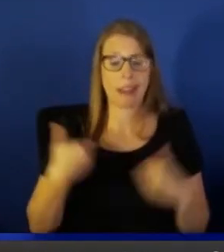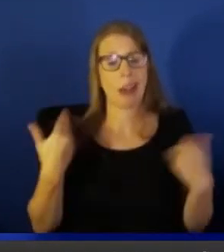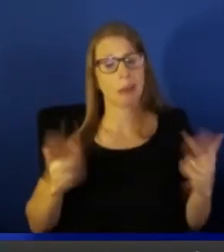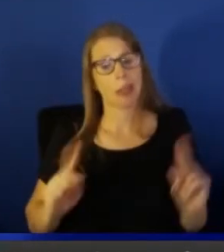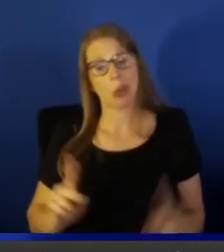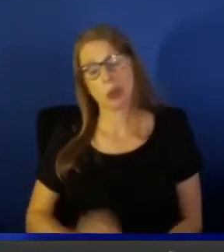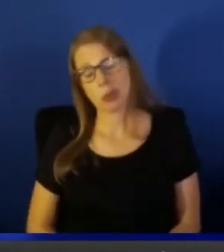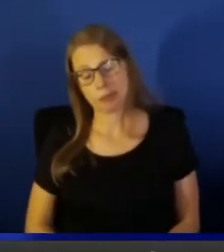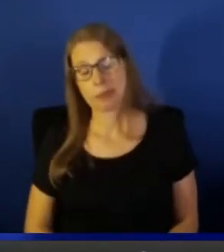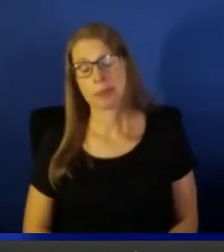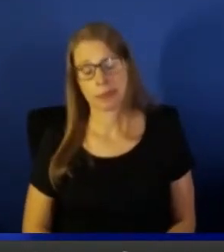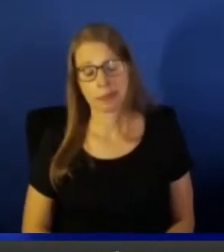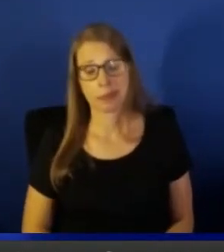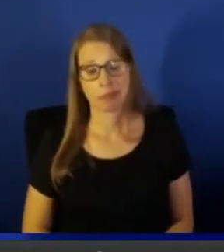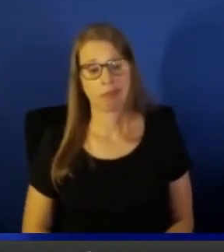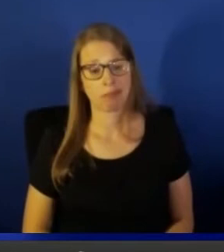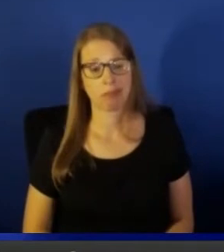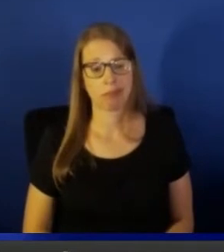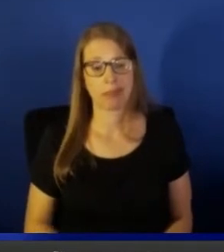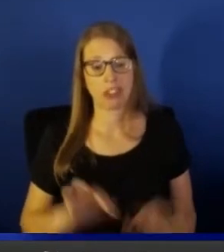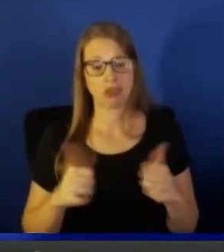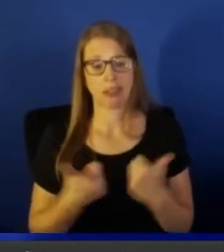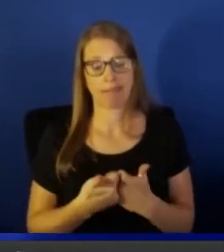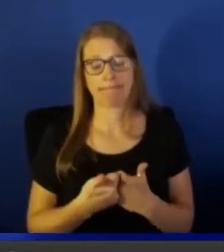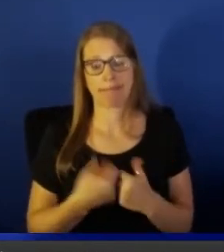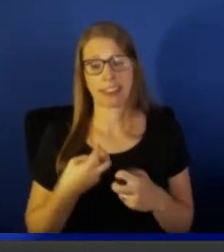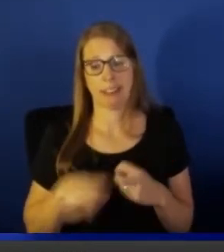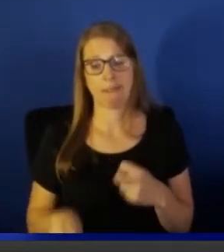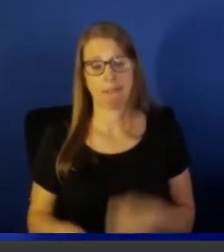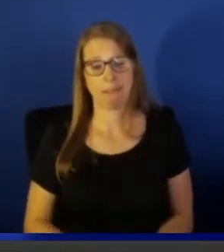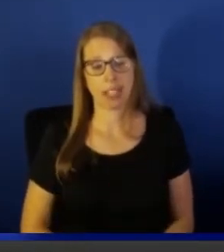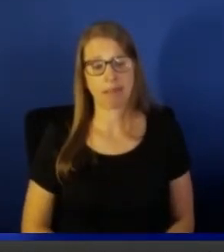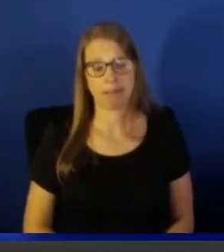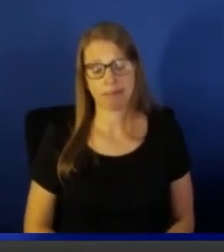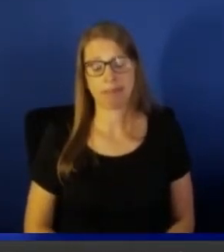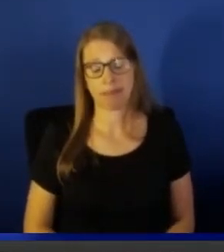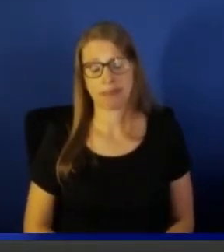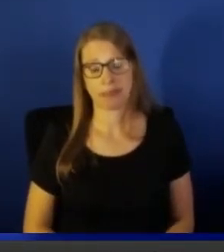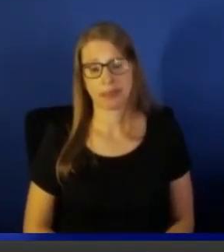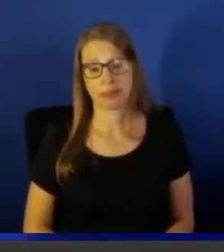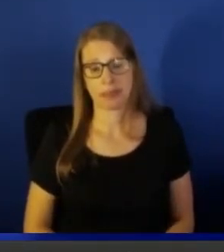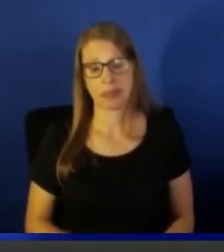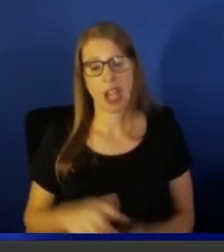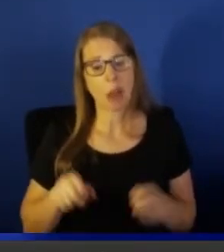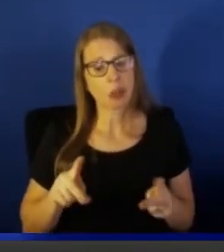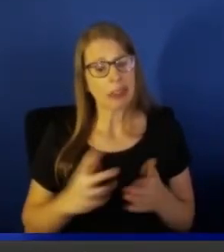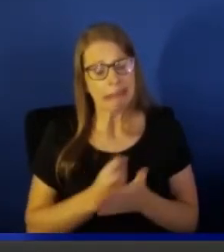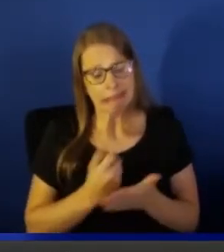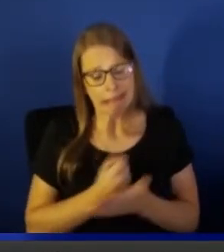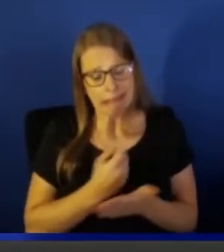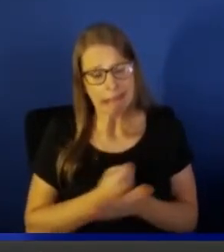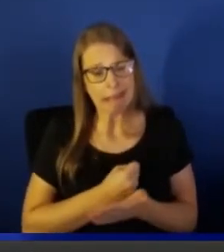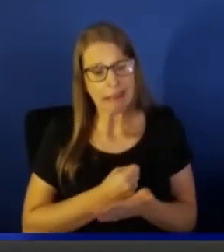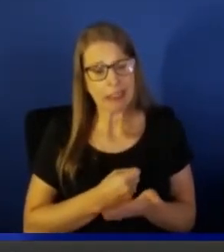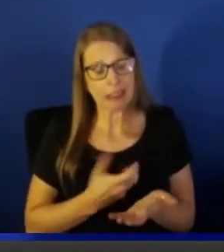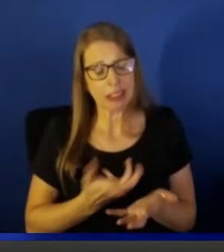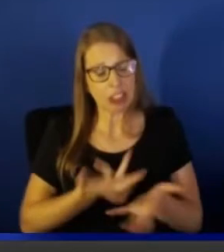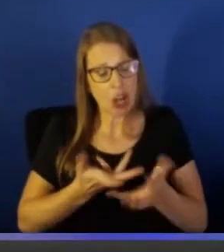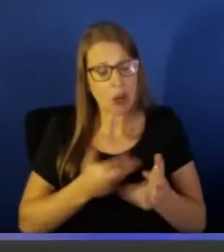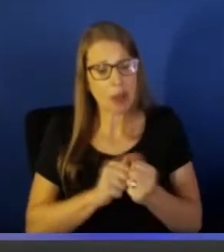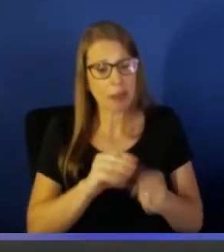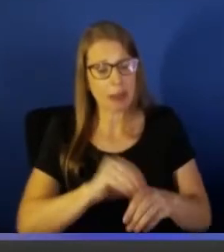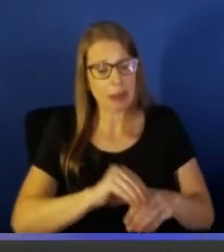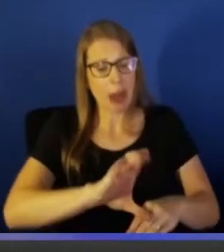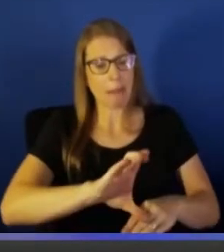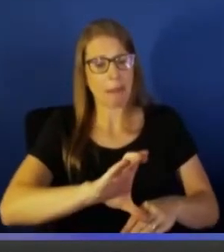been challenging. And so making sure we take the opportunity to try to talk to them, work with them, build them back up, to me is so key. Well, I was just going